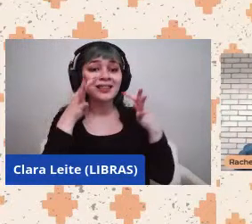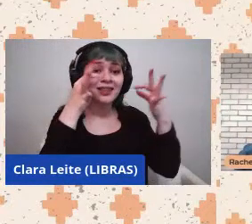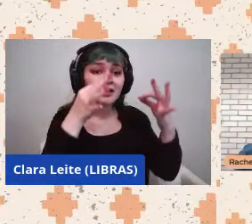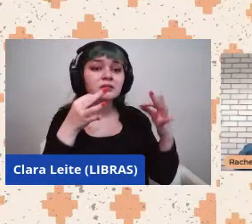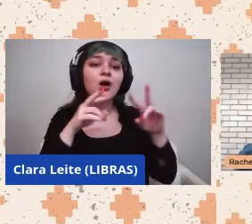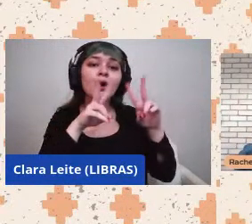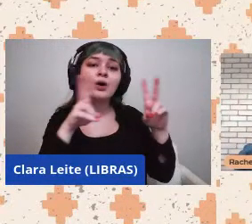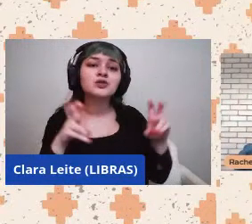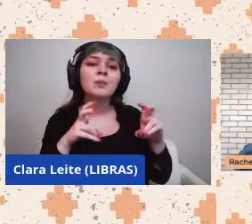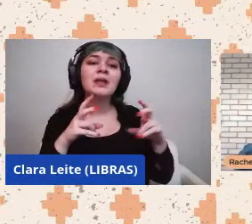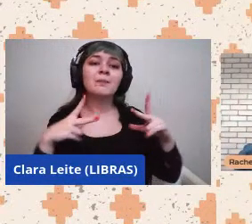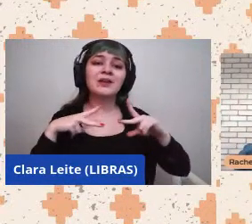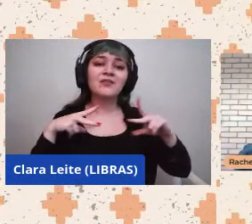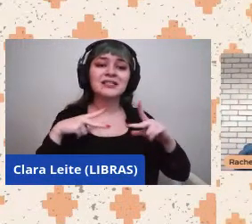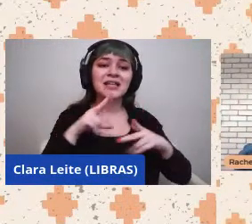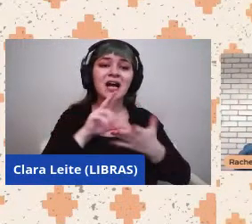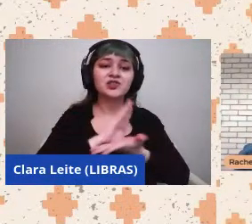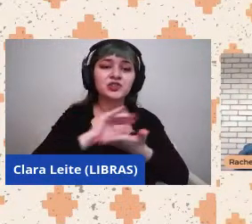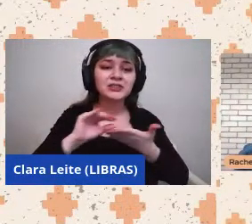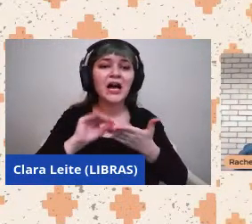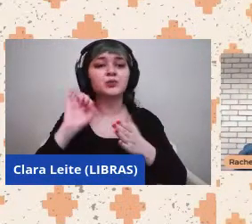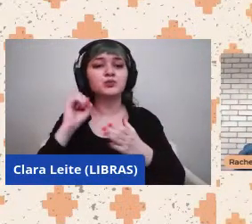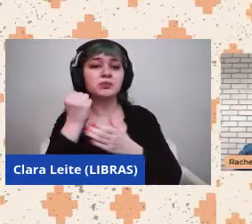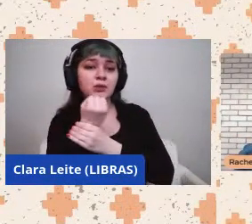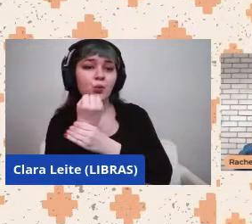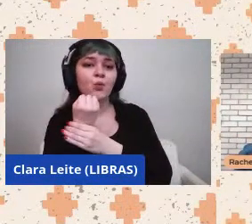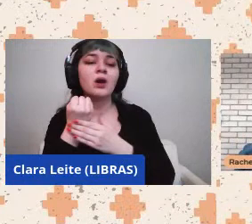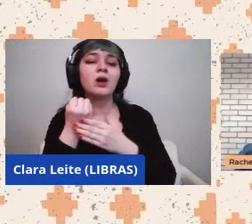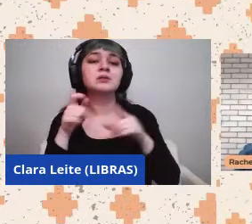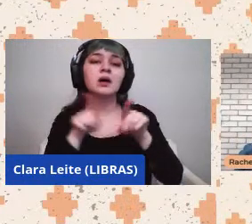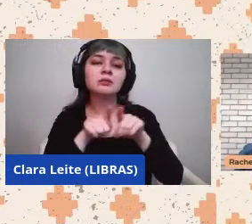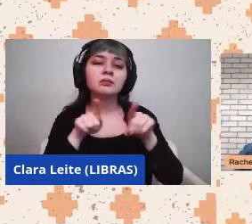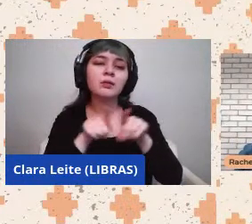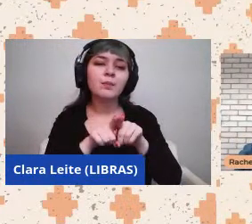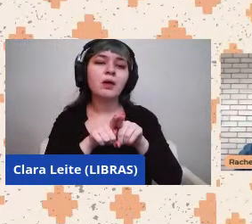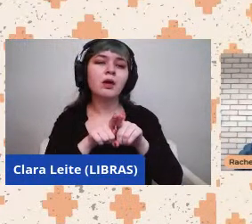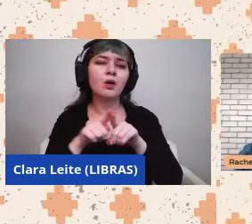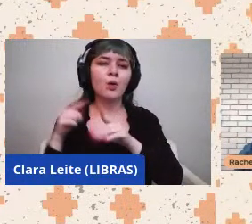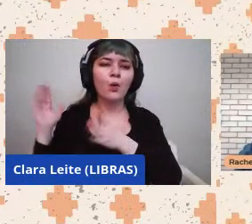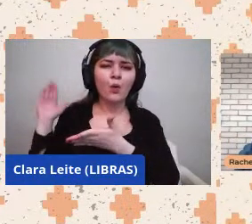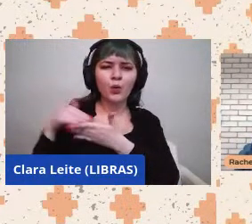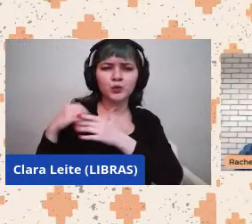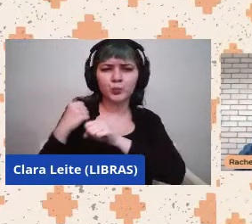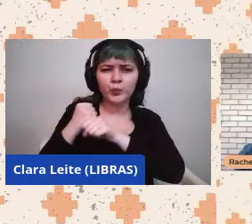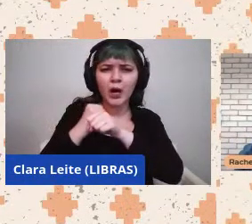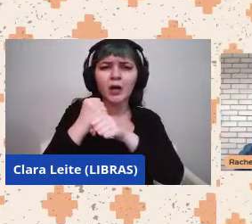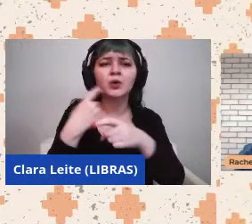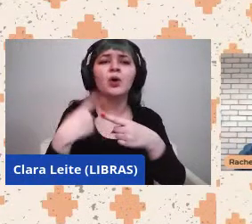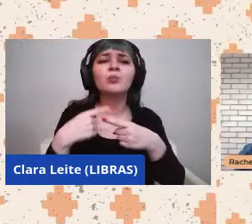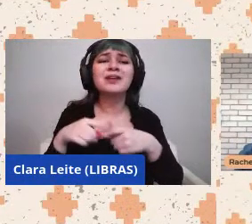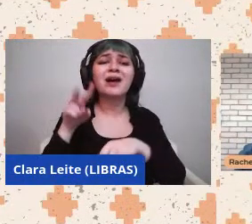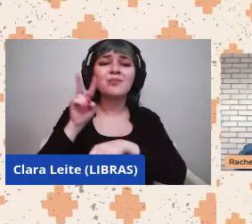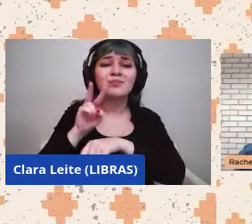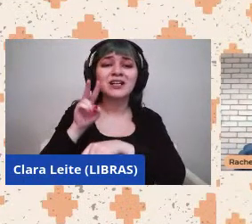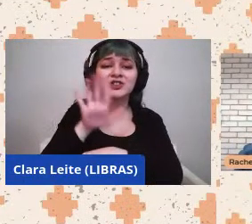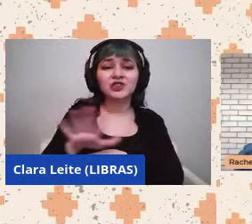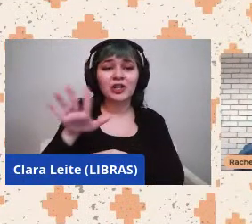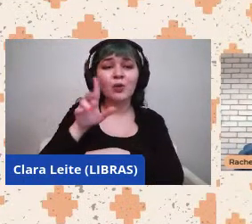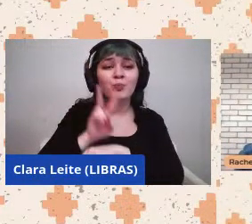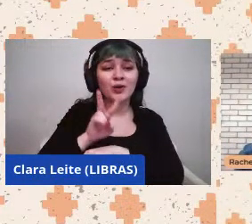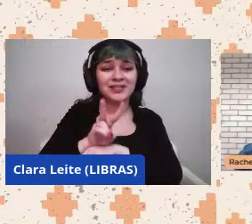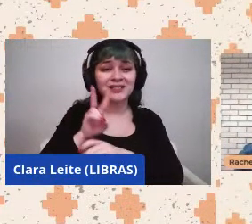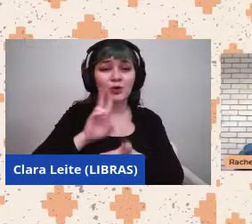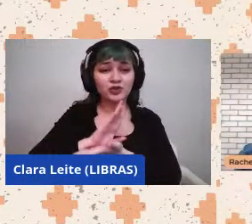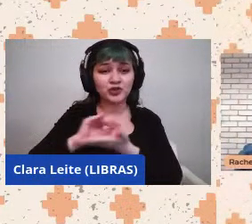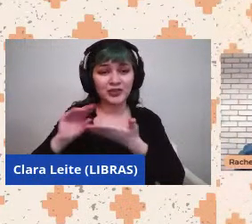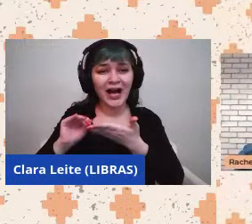data privacy and security, and especially over recent years since the General Data Protection Regulation came in, which is referred